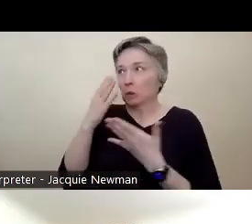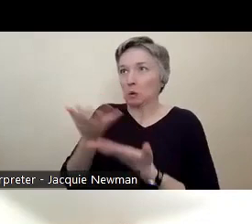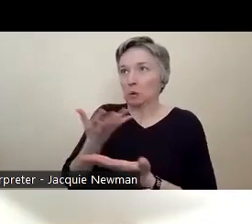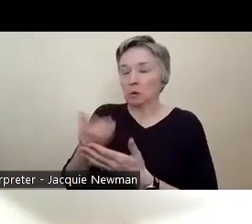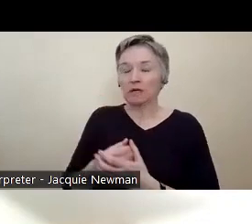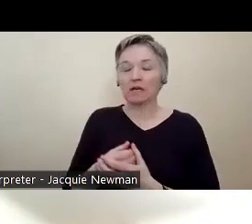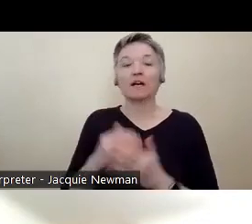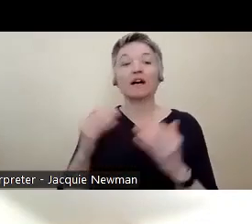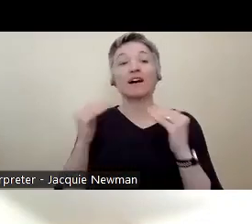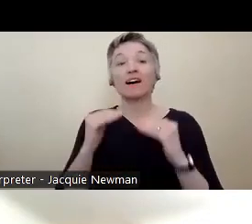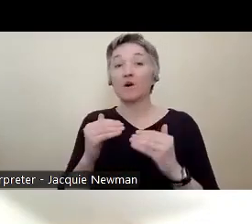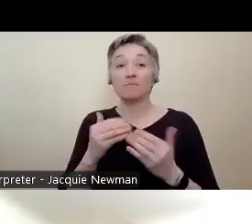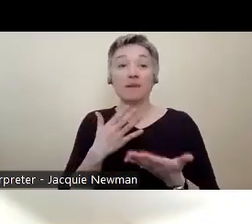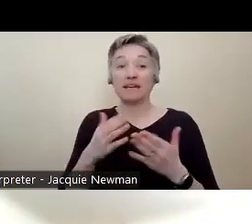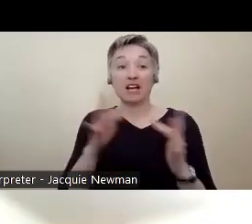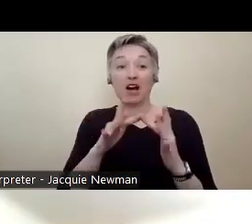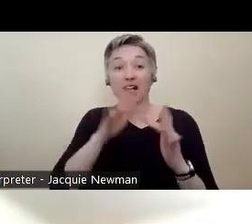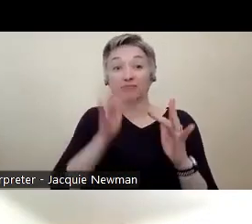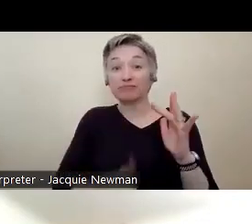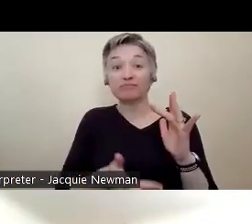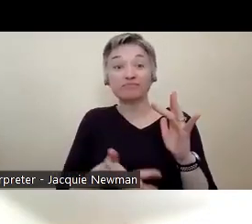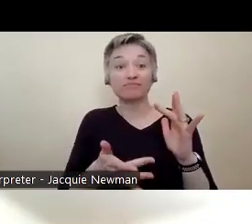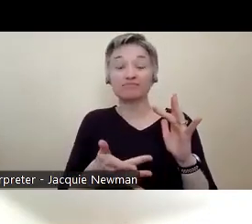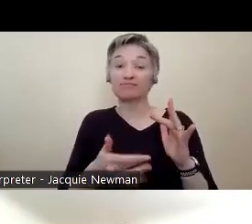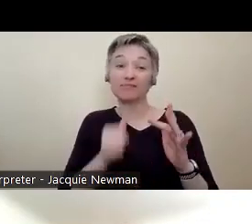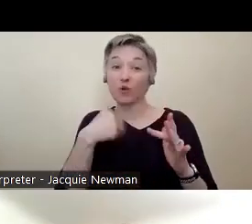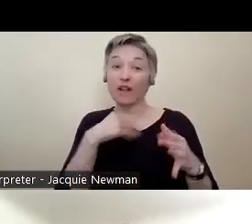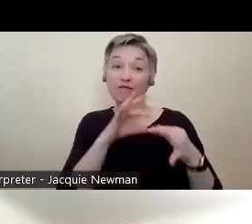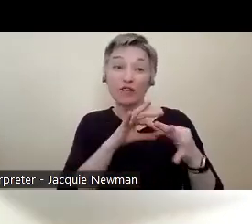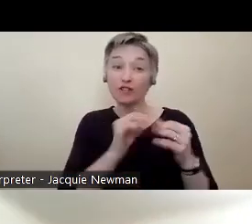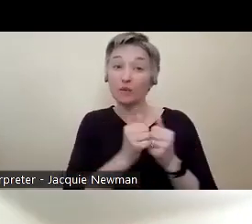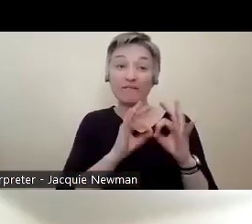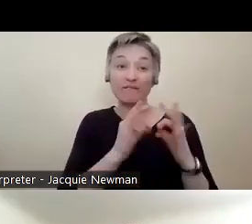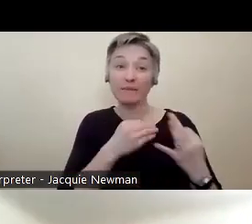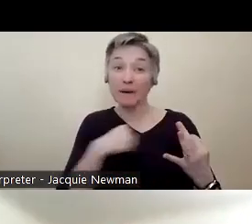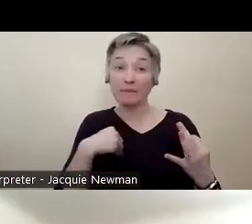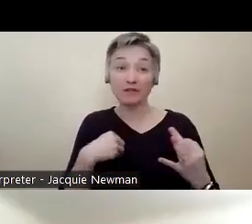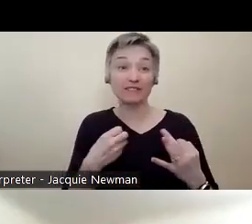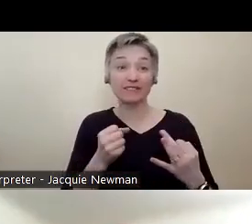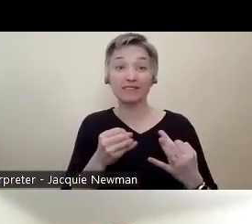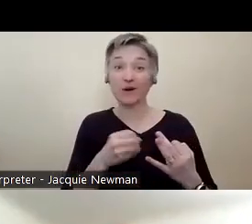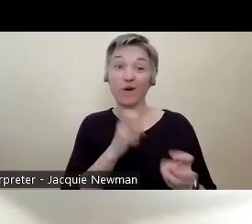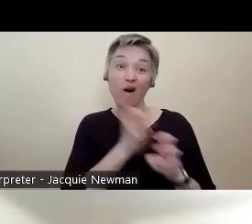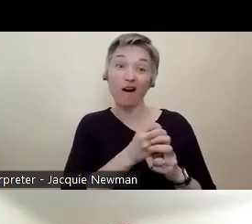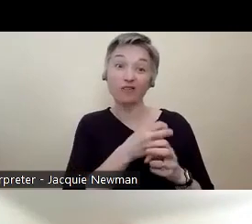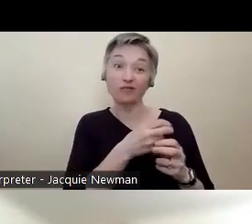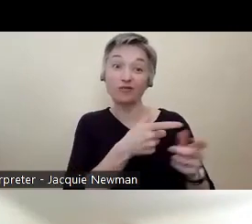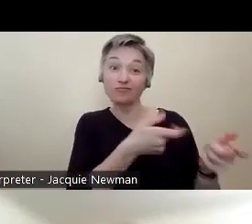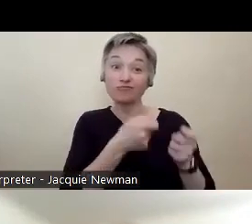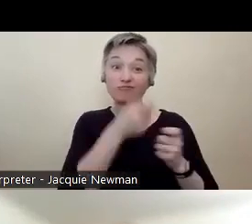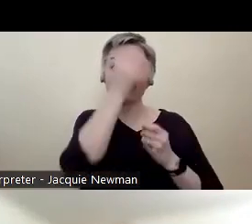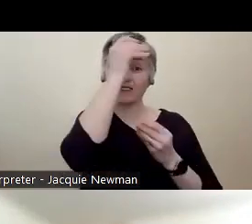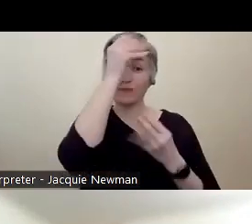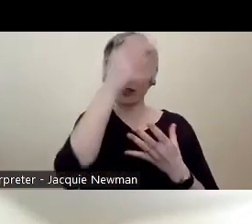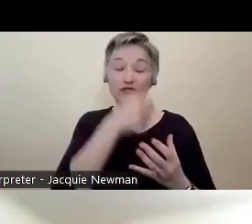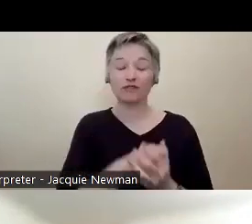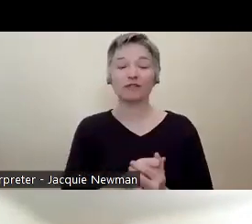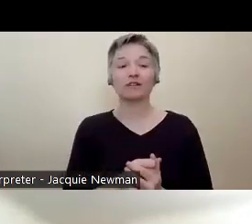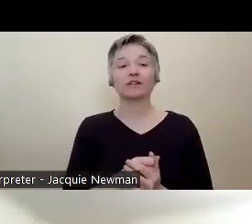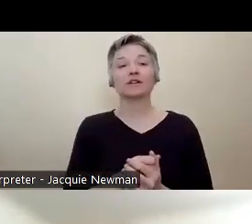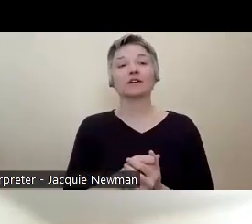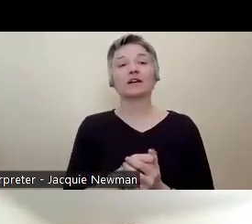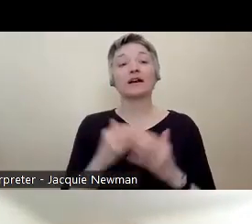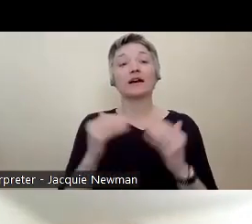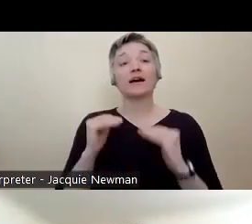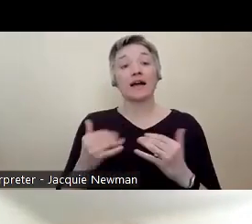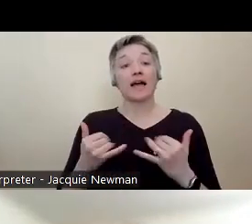members. They don't have a relationship with them. Dynamics can be, different than other families. And then with the advent of